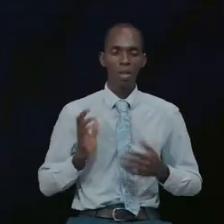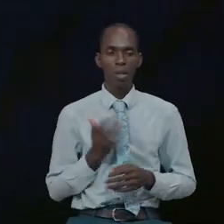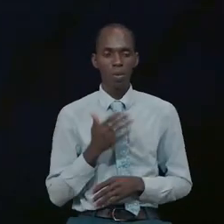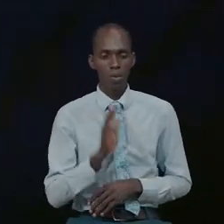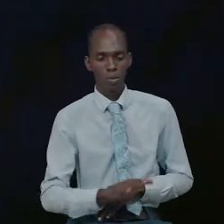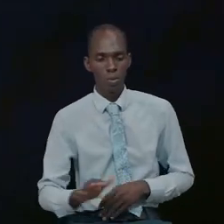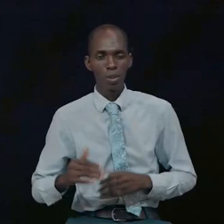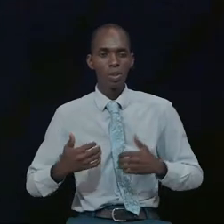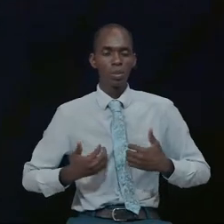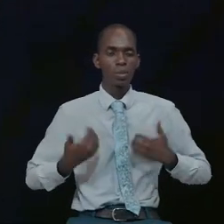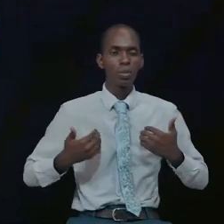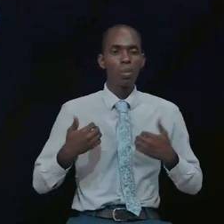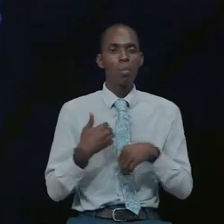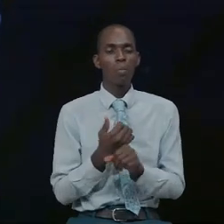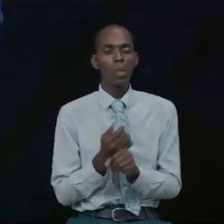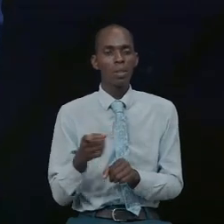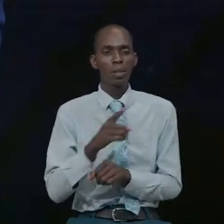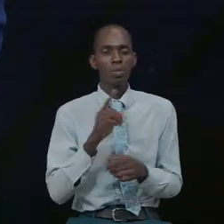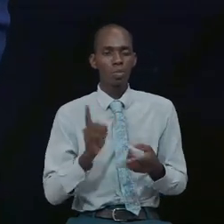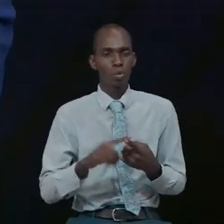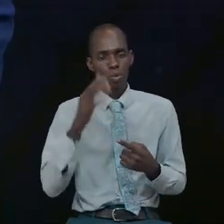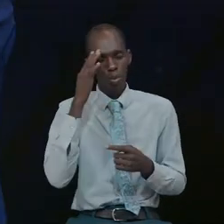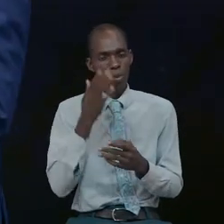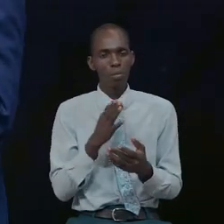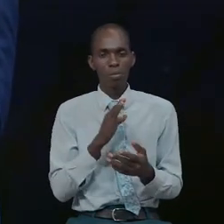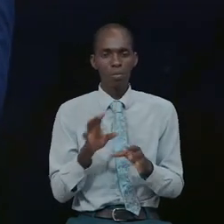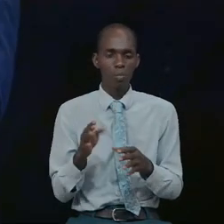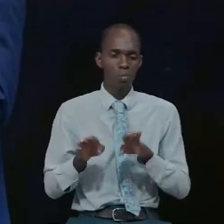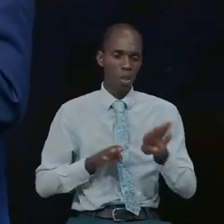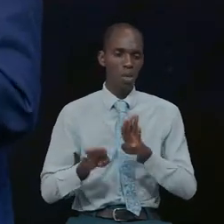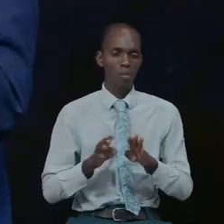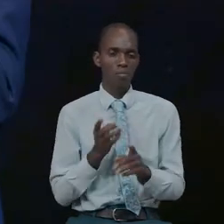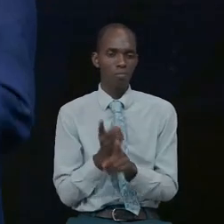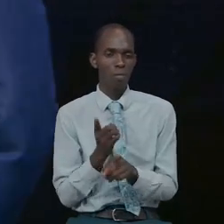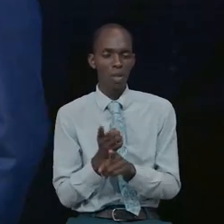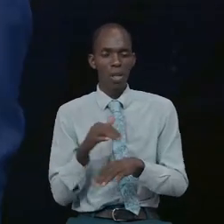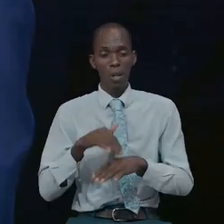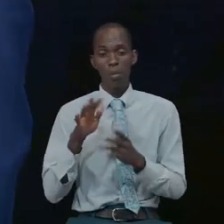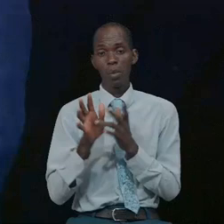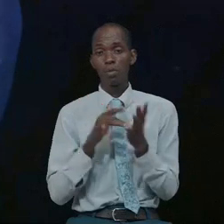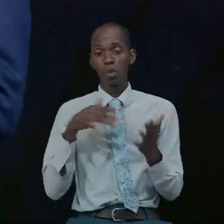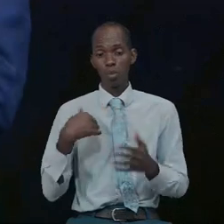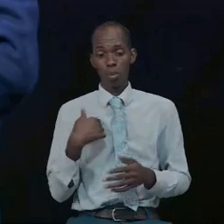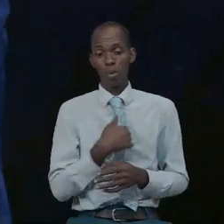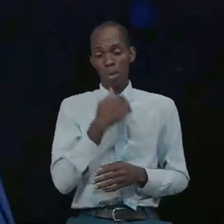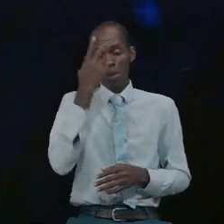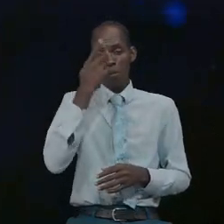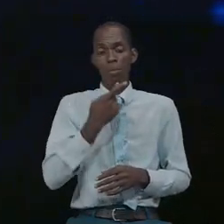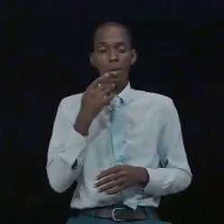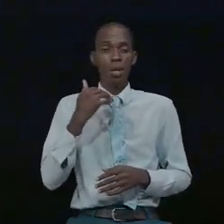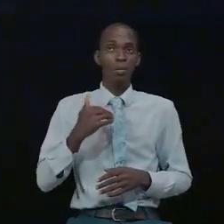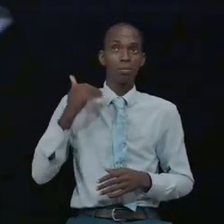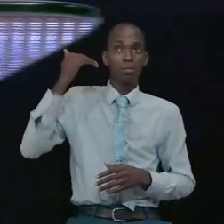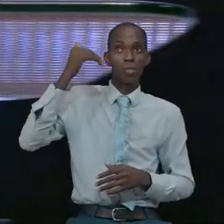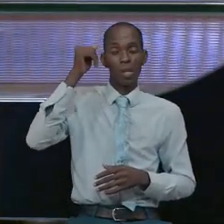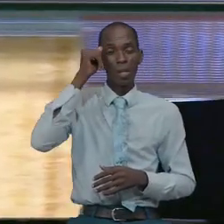youths, make them behave right at the Bible study. And we ourselves, as their parents, adults, we